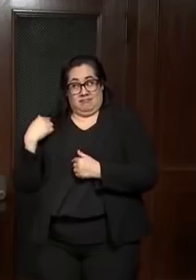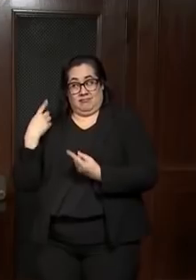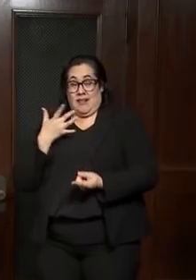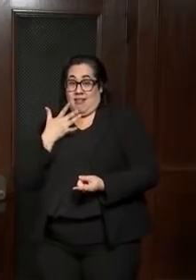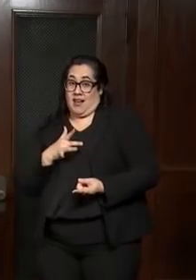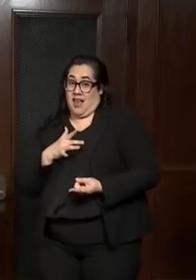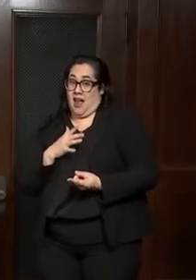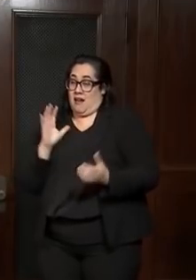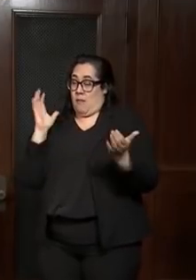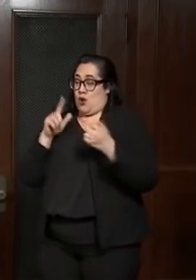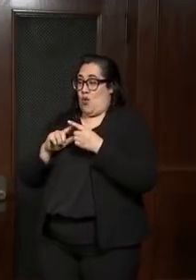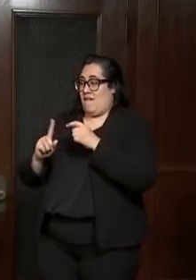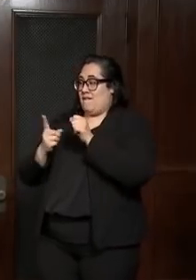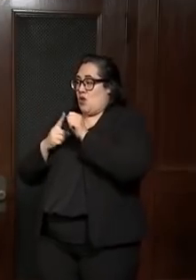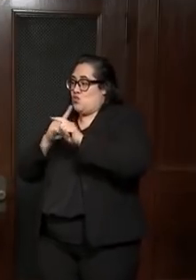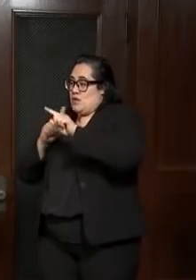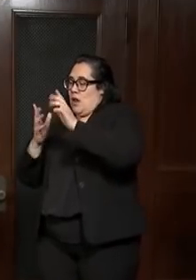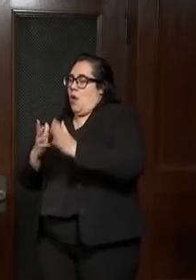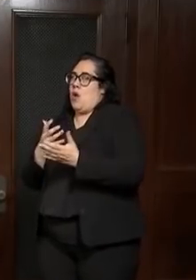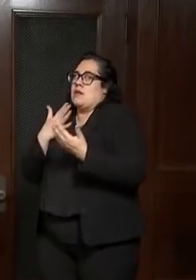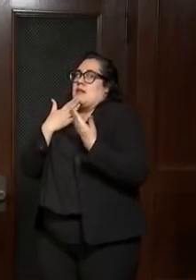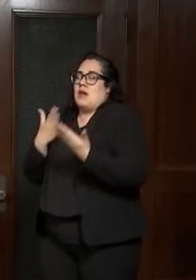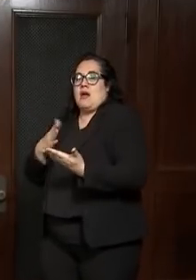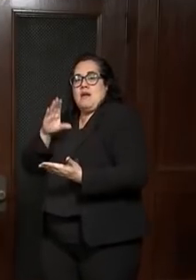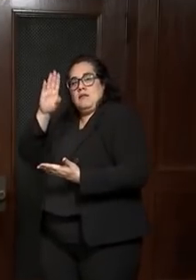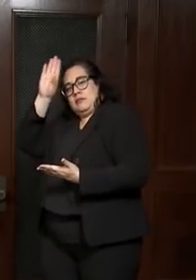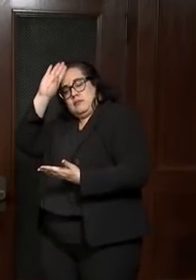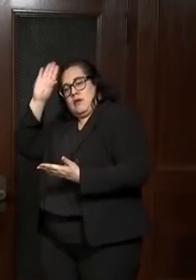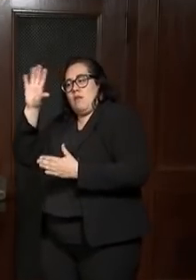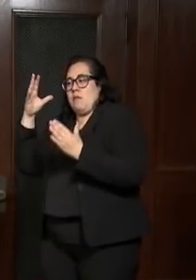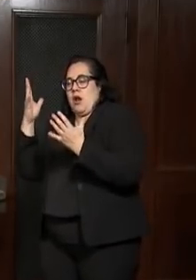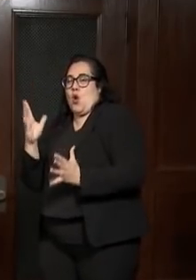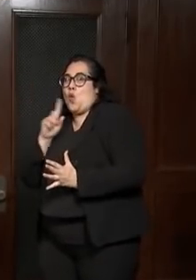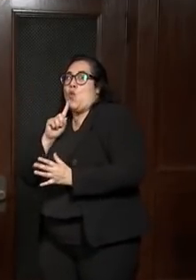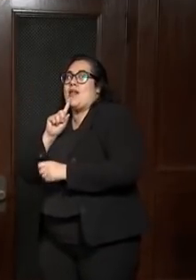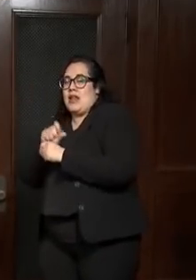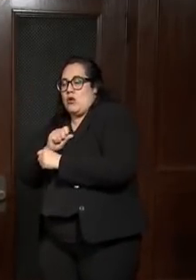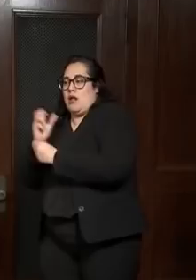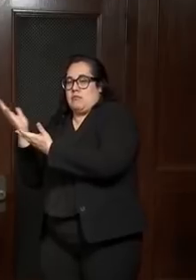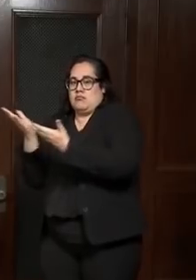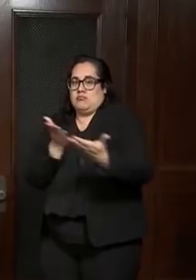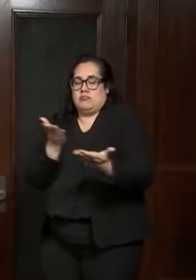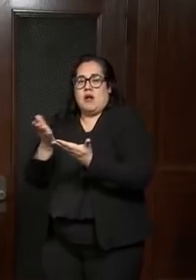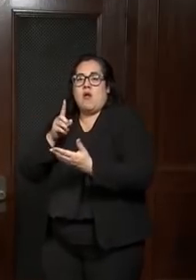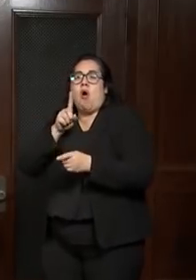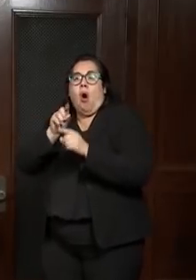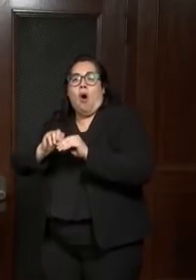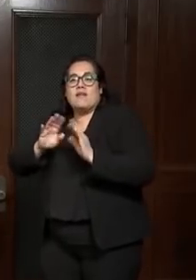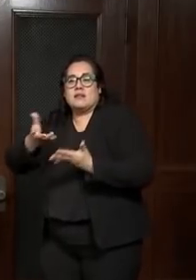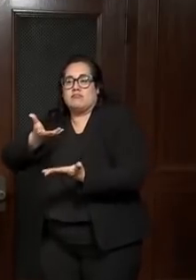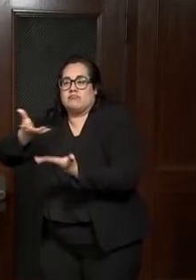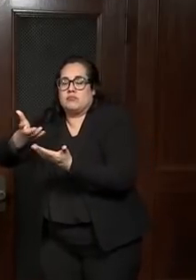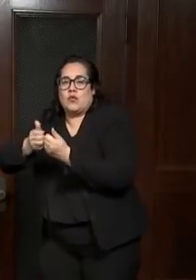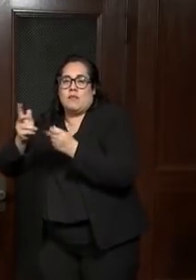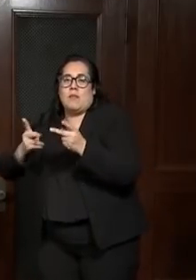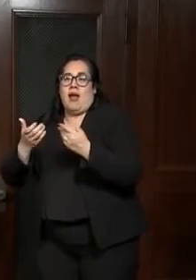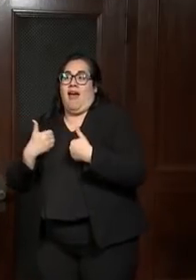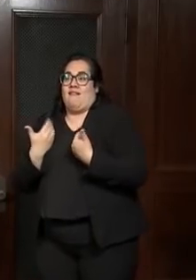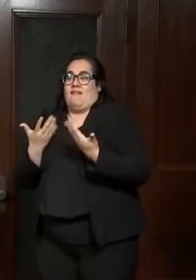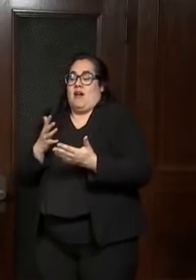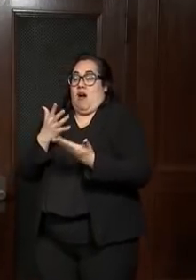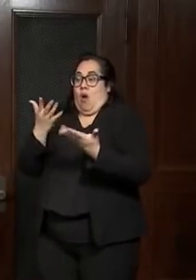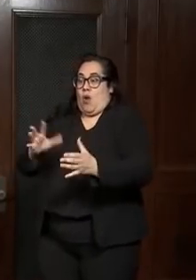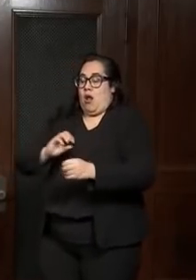I especially want to thank our firefighter paramedics, who are literally the ones doing these transports and obviously interacting with people who have